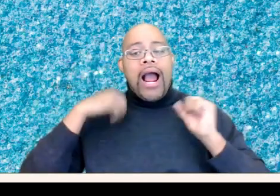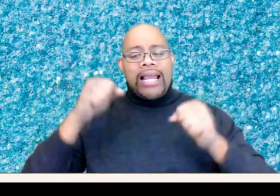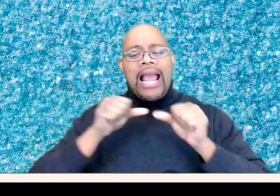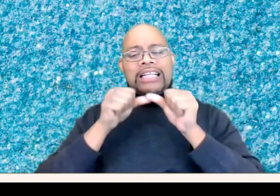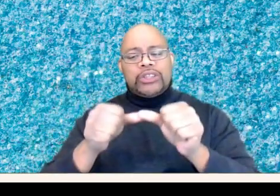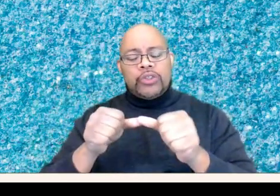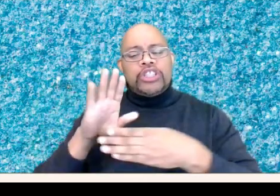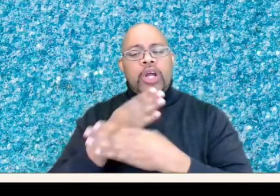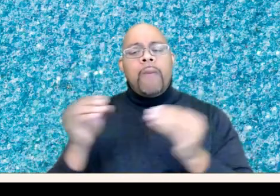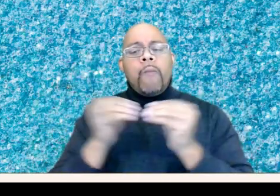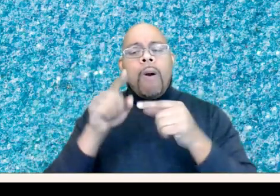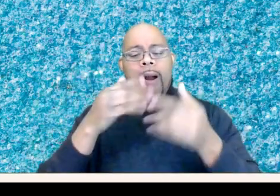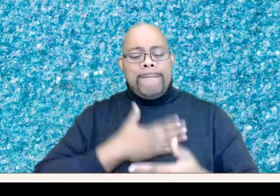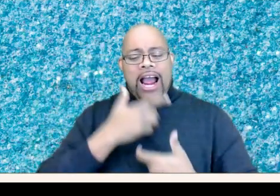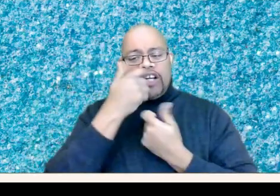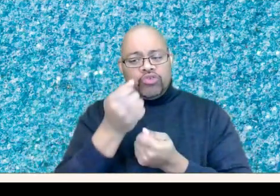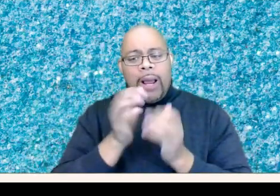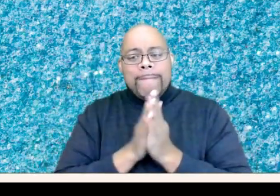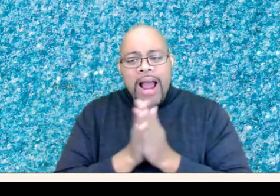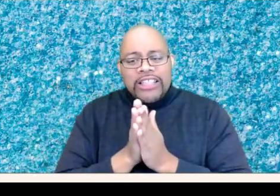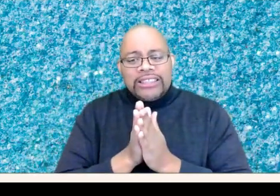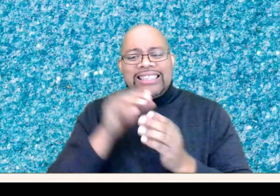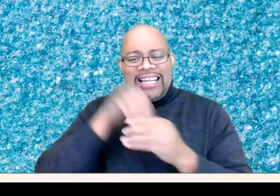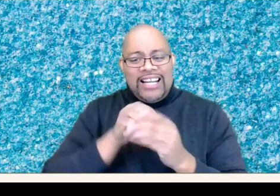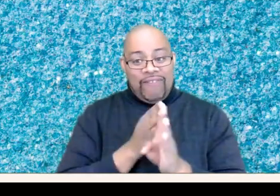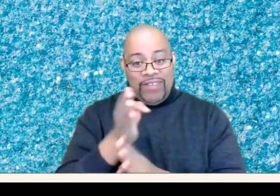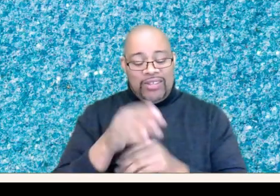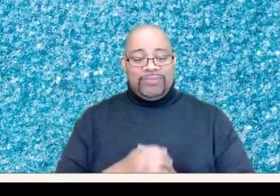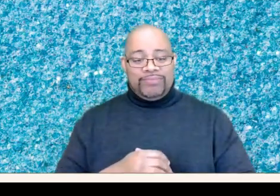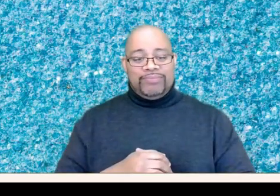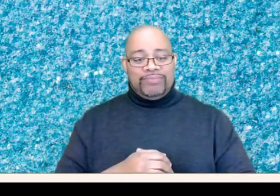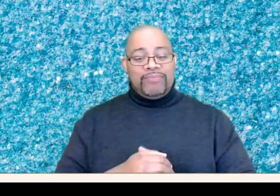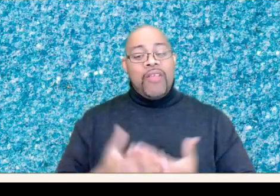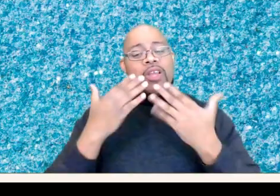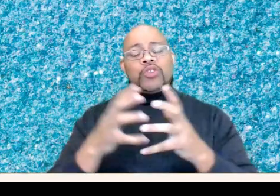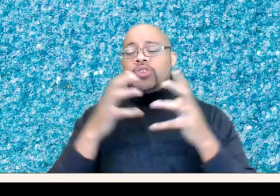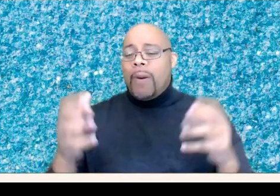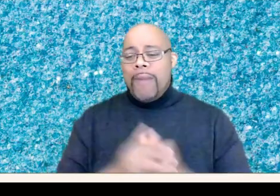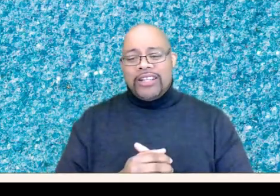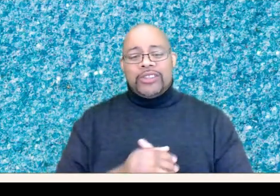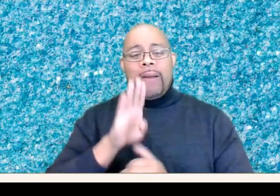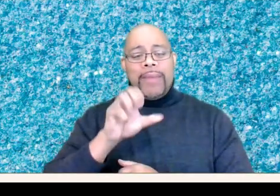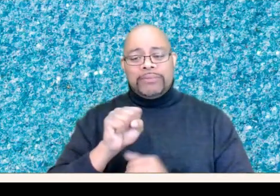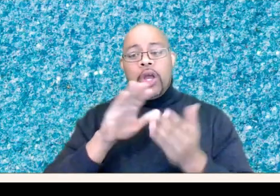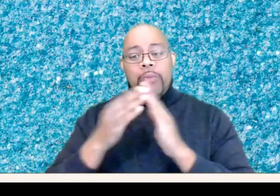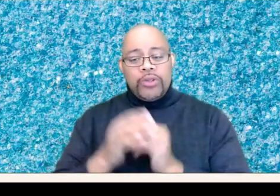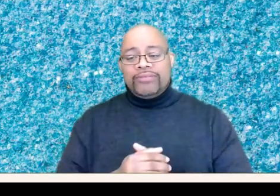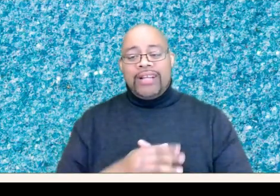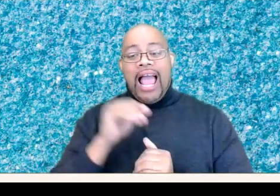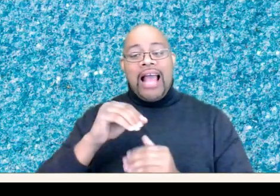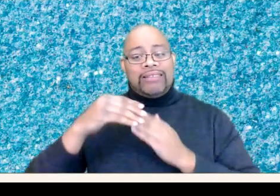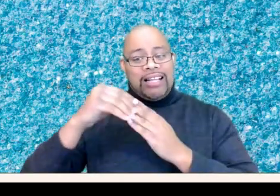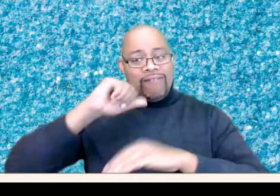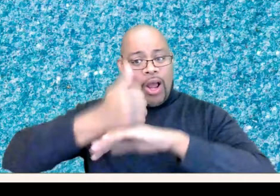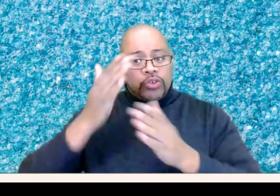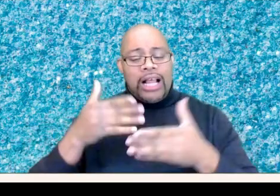continue to share more about my interests and passions within this field. Thank you so much to the BIMS community and the founders